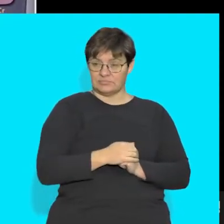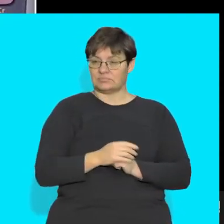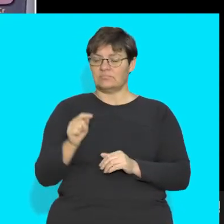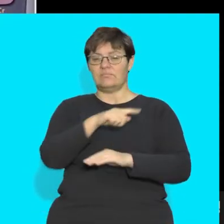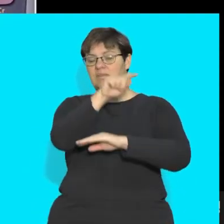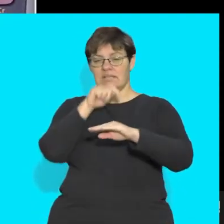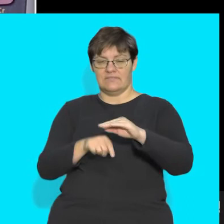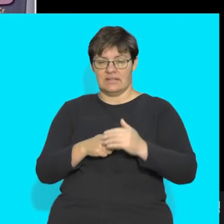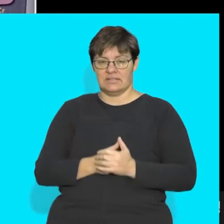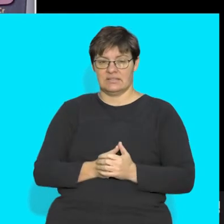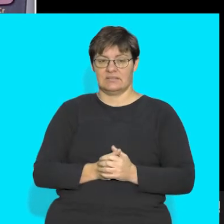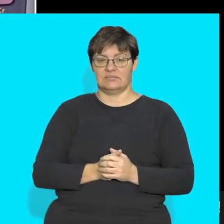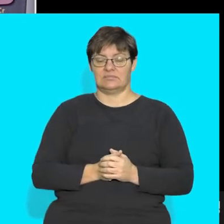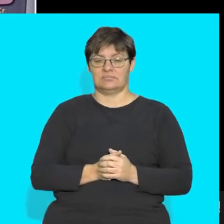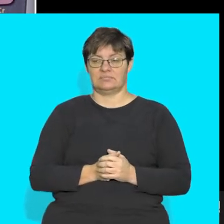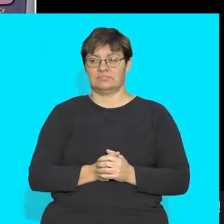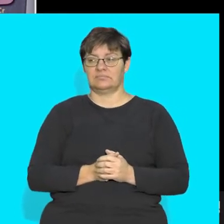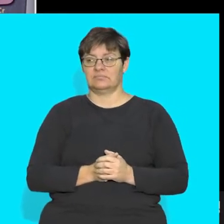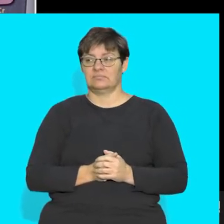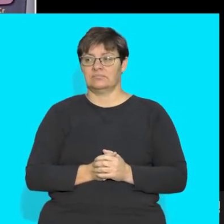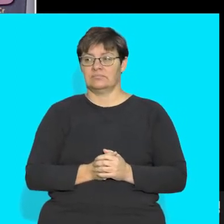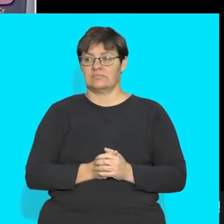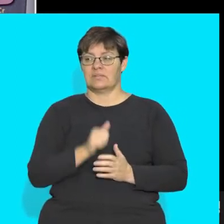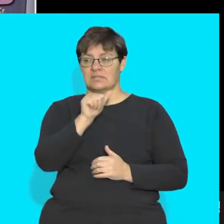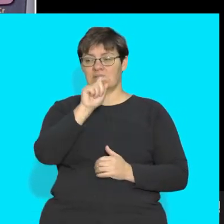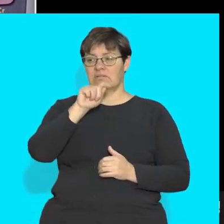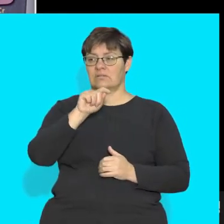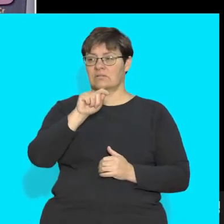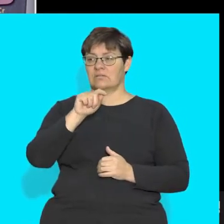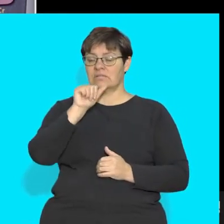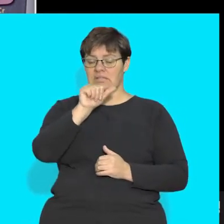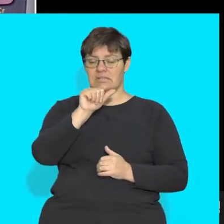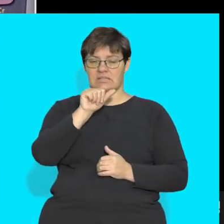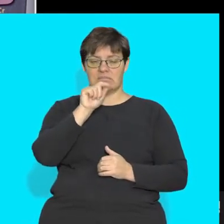so I'm not going to have to type it in again. I'm going to divide by